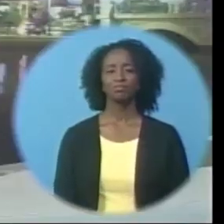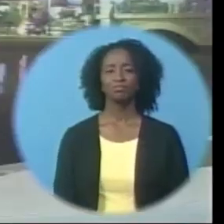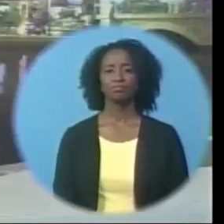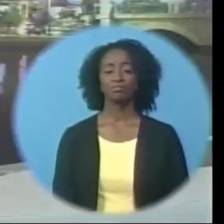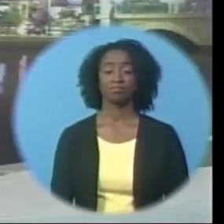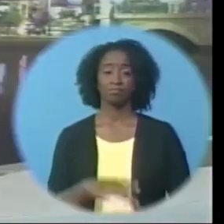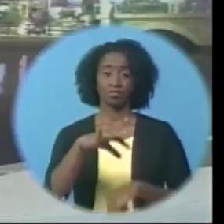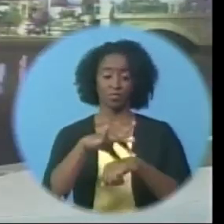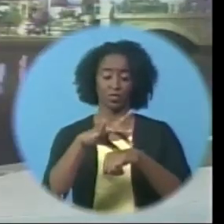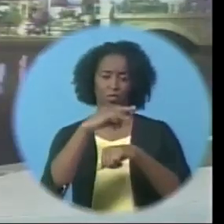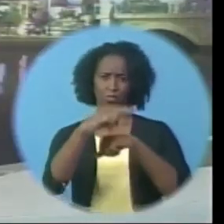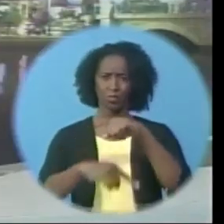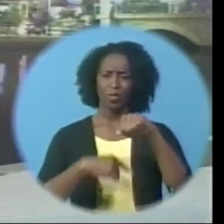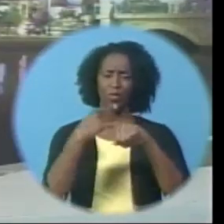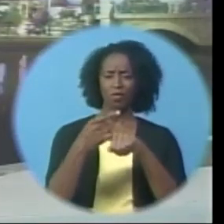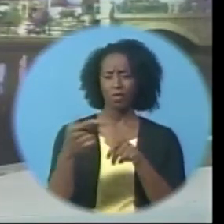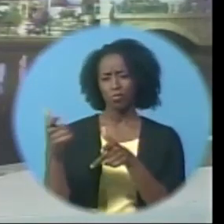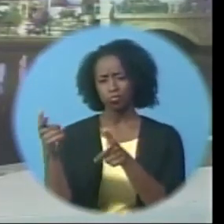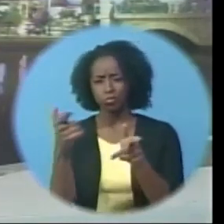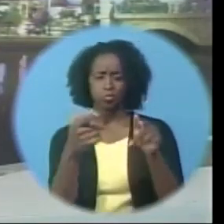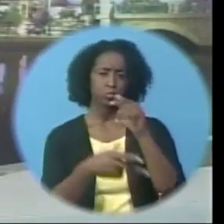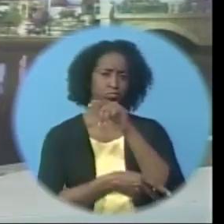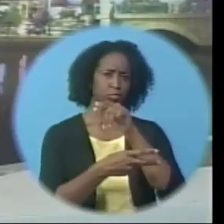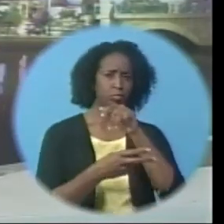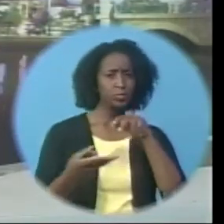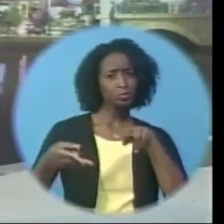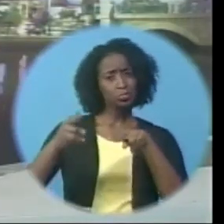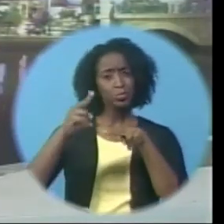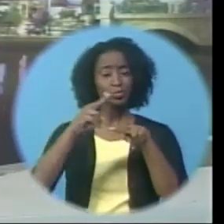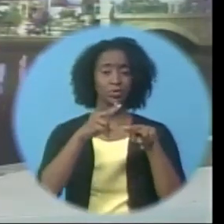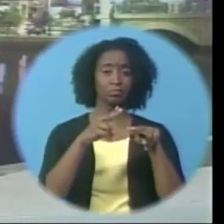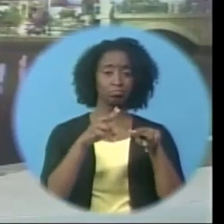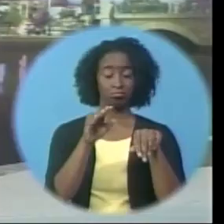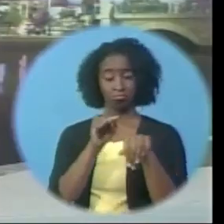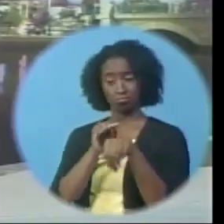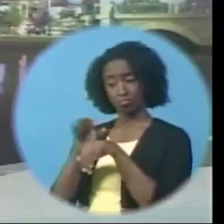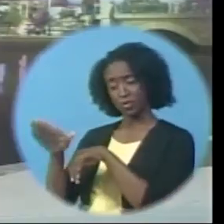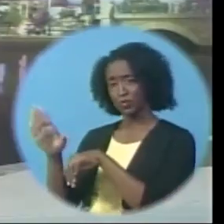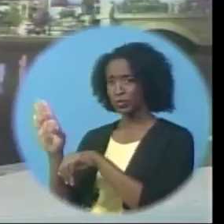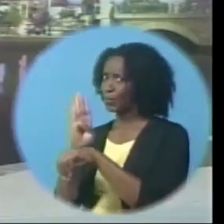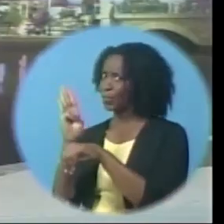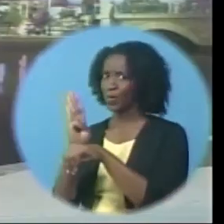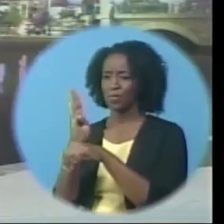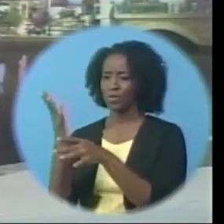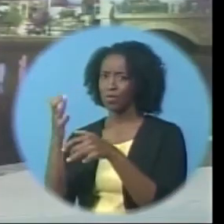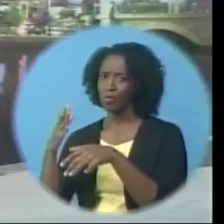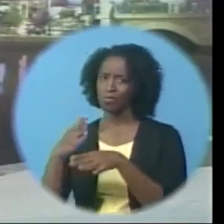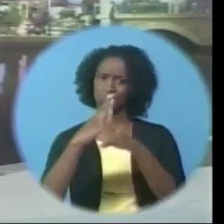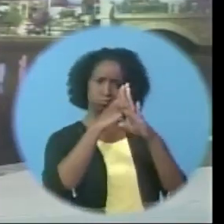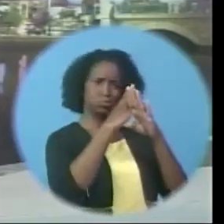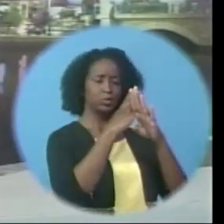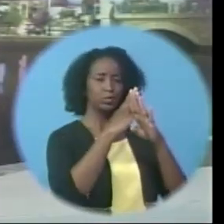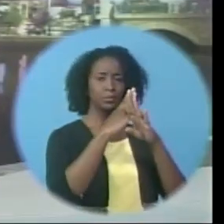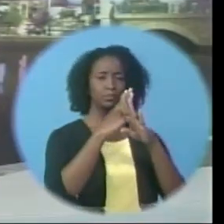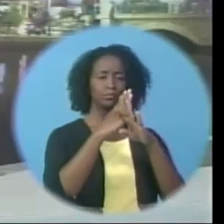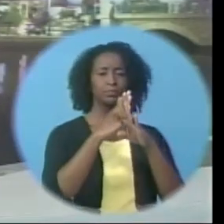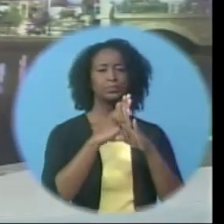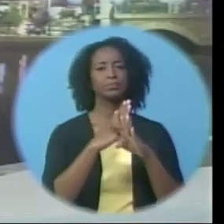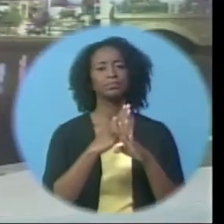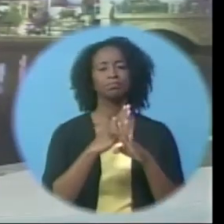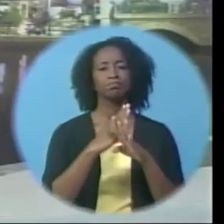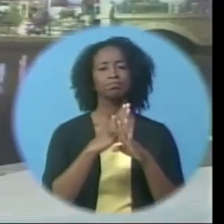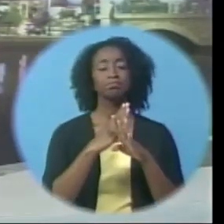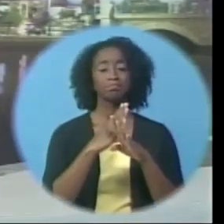a new wave of criminal activity is increasing across the globe, and Barbados is taking early steps to prevent it from having a